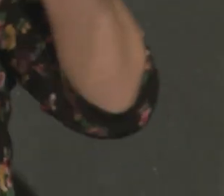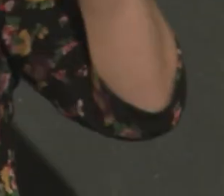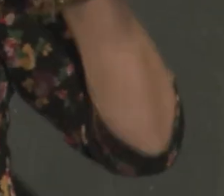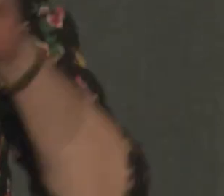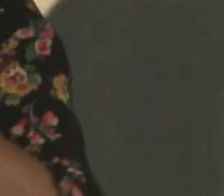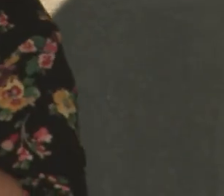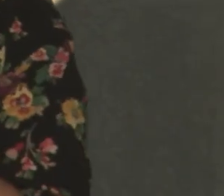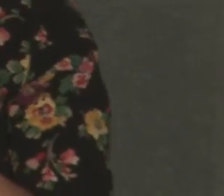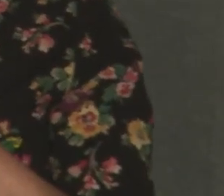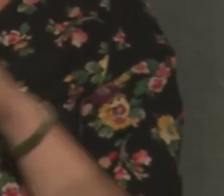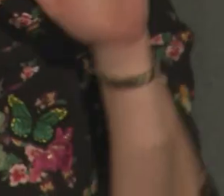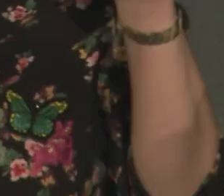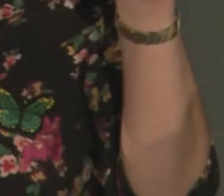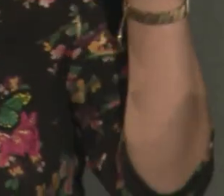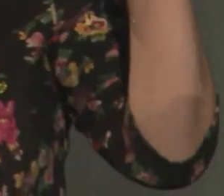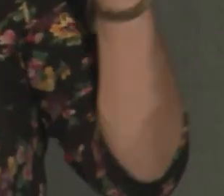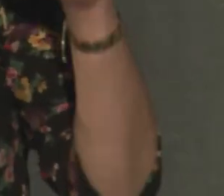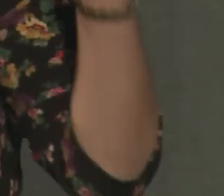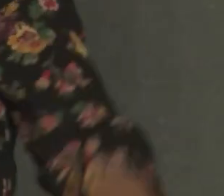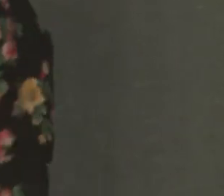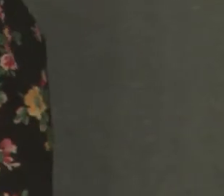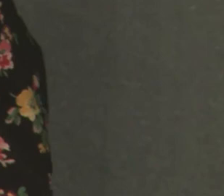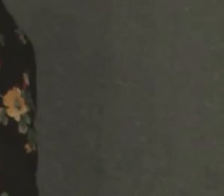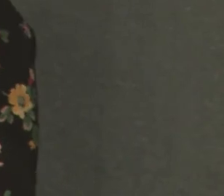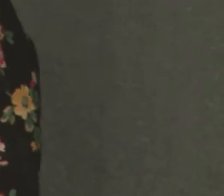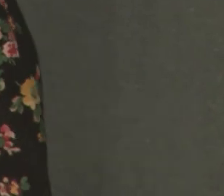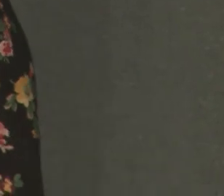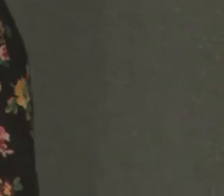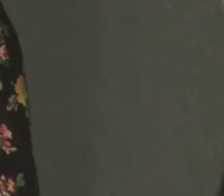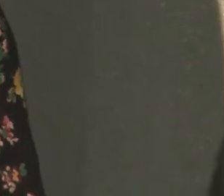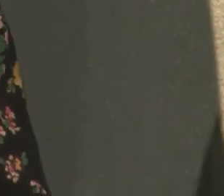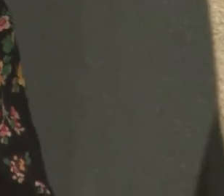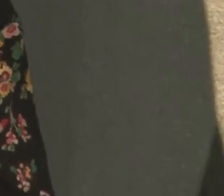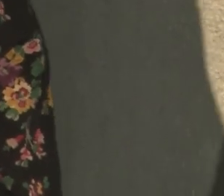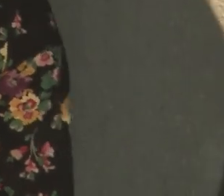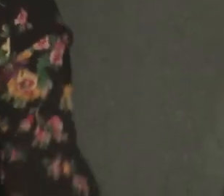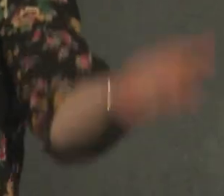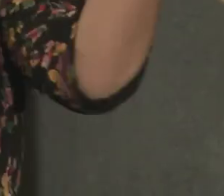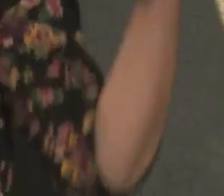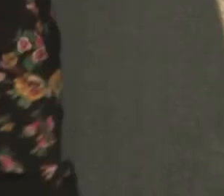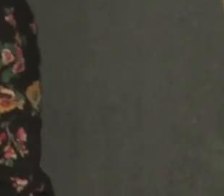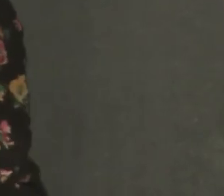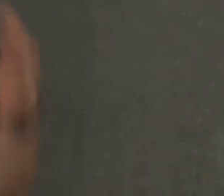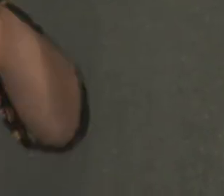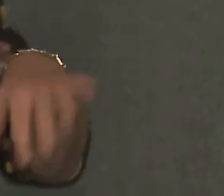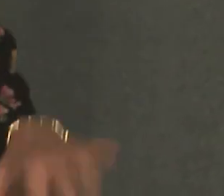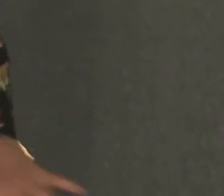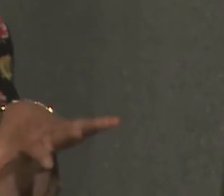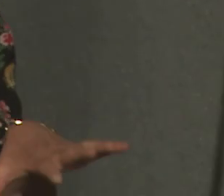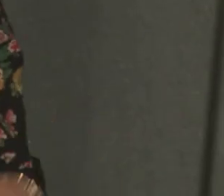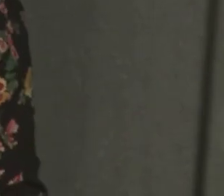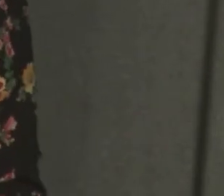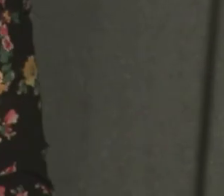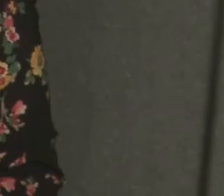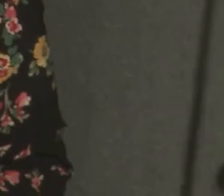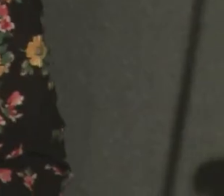I think Emilia and Miriam, they are still somewhere out, but the team of the Center for Intersectional Justice, please come here, or come here a little